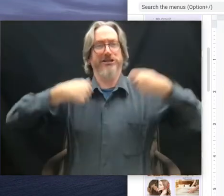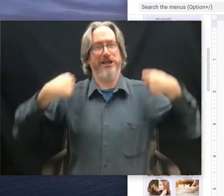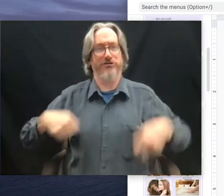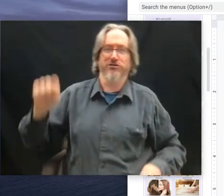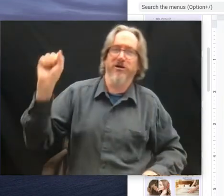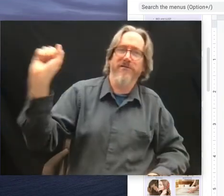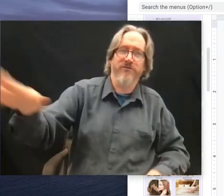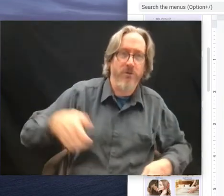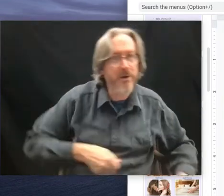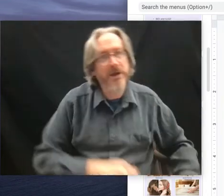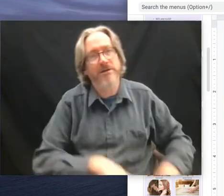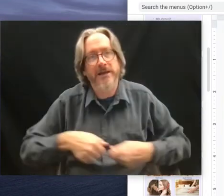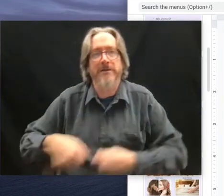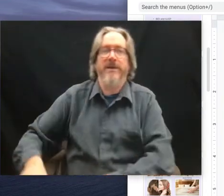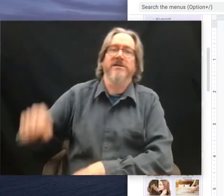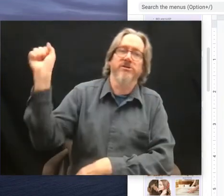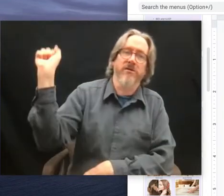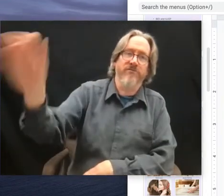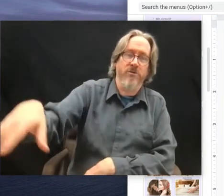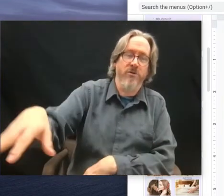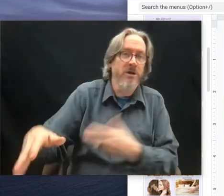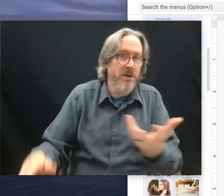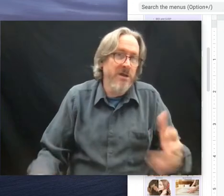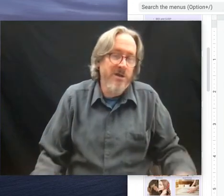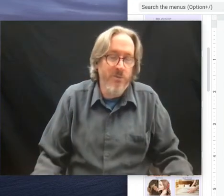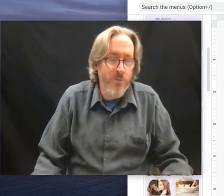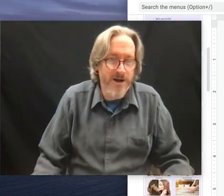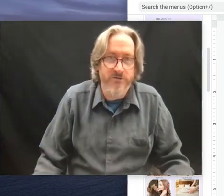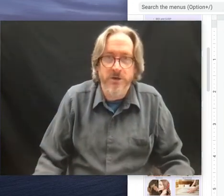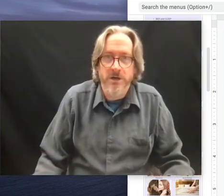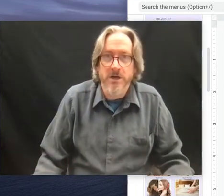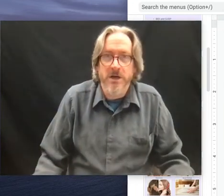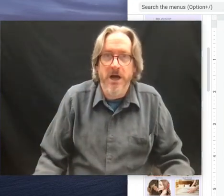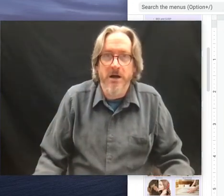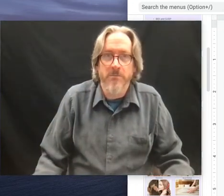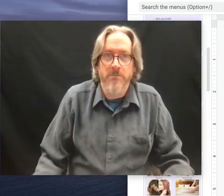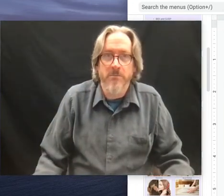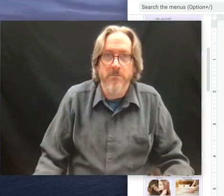like take the shirt off, throw it away, take the pants off, throw it, whatever.